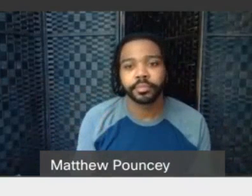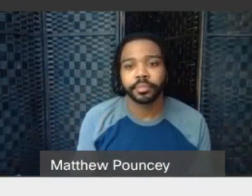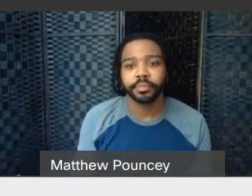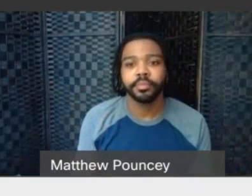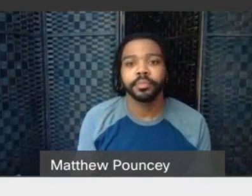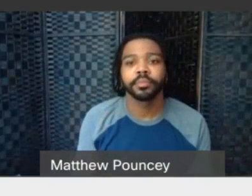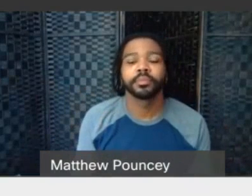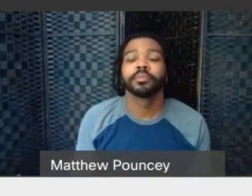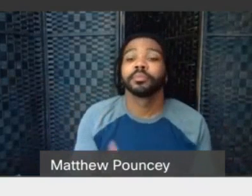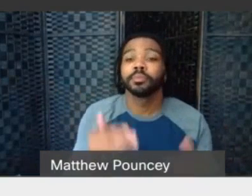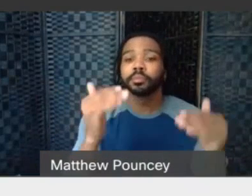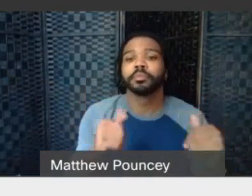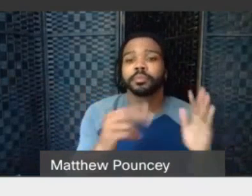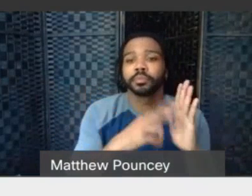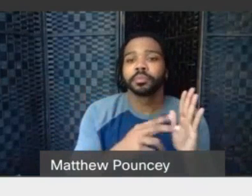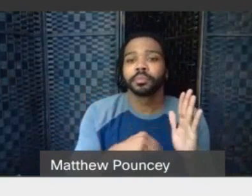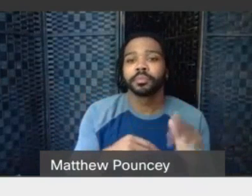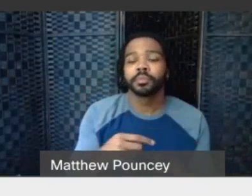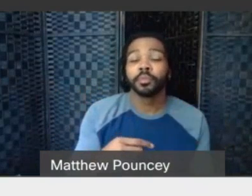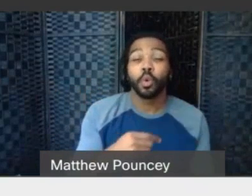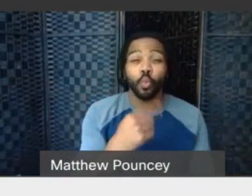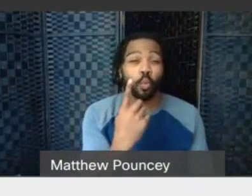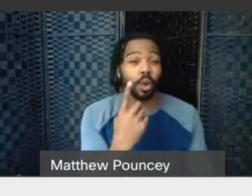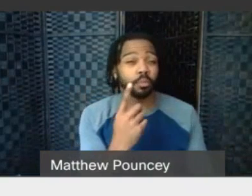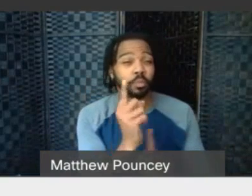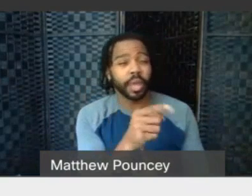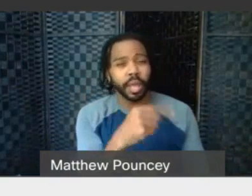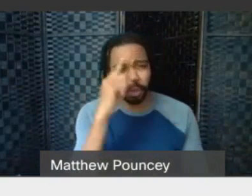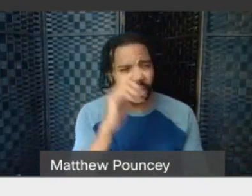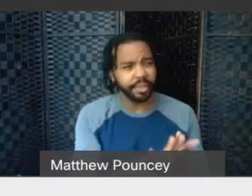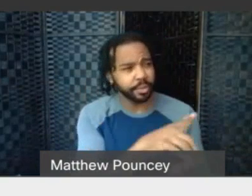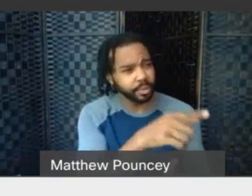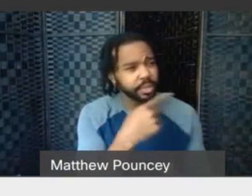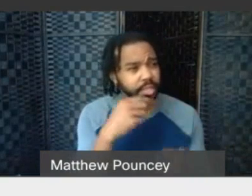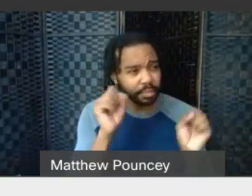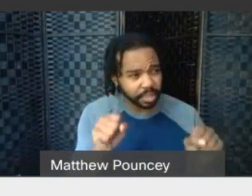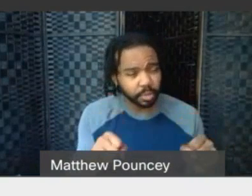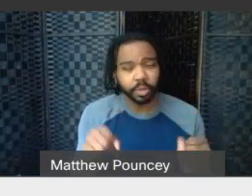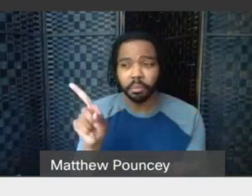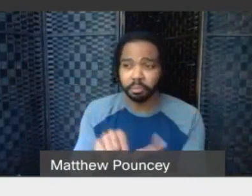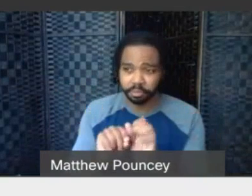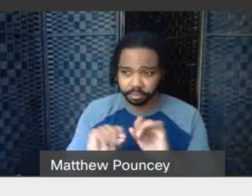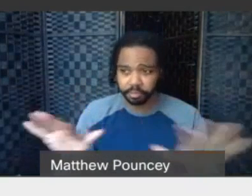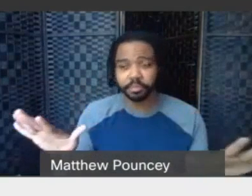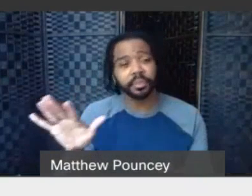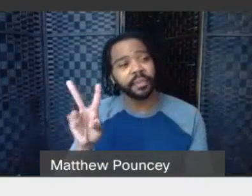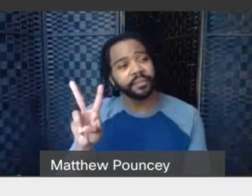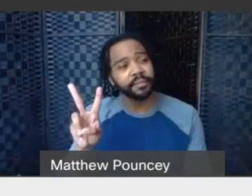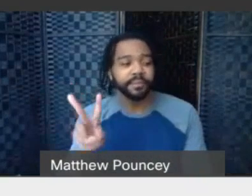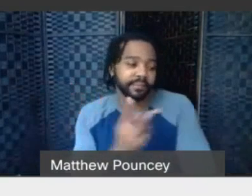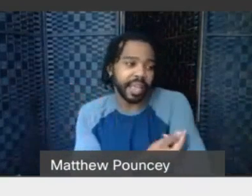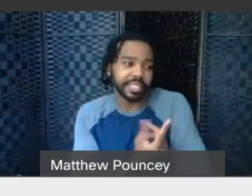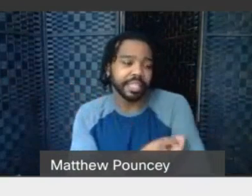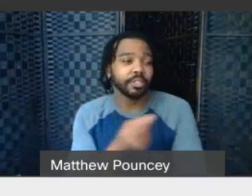at one point, I believe you indicated that it might be possible to publicize staff vaccination rates by providers. Can that